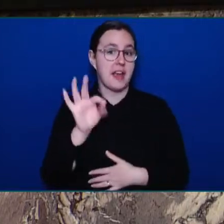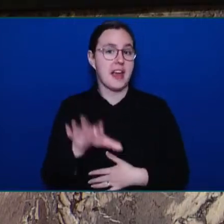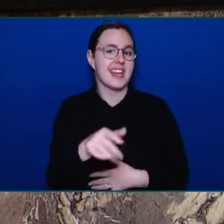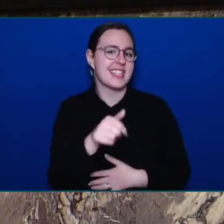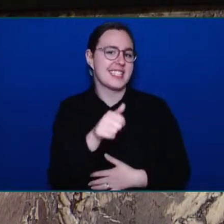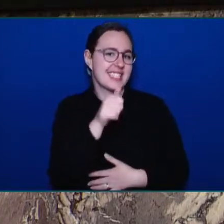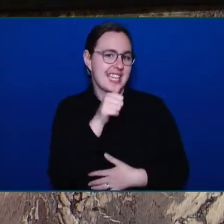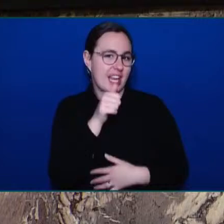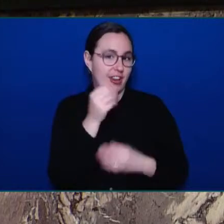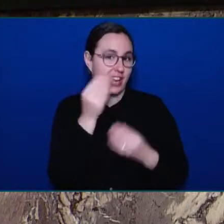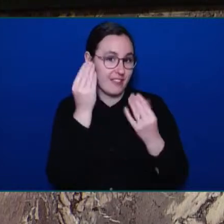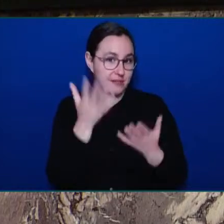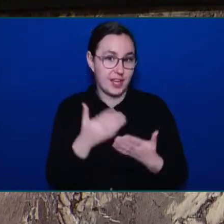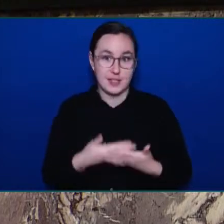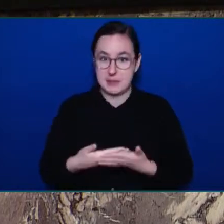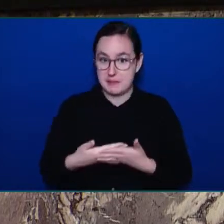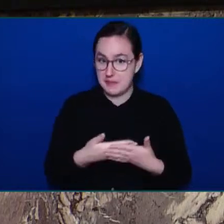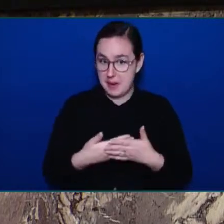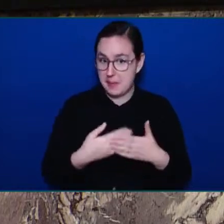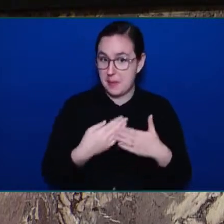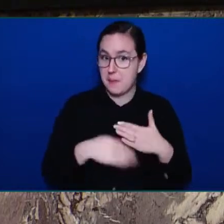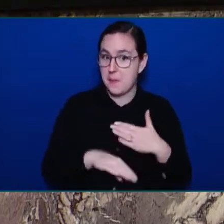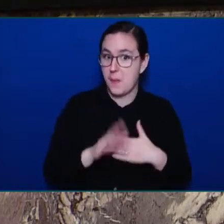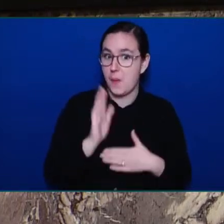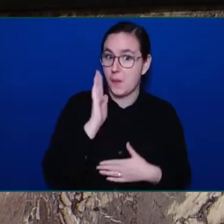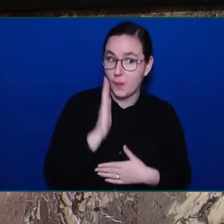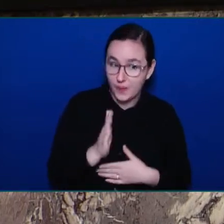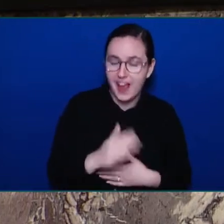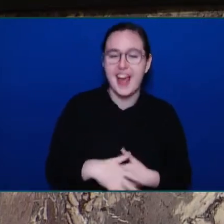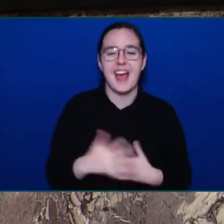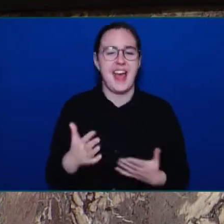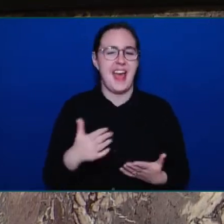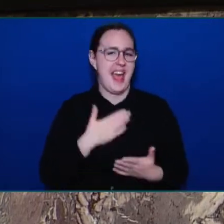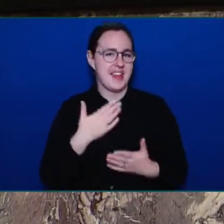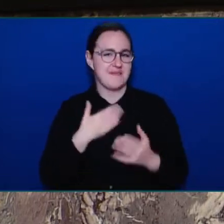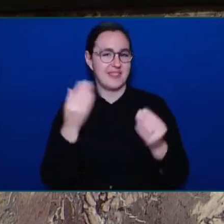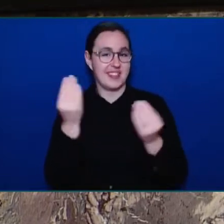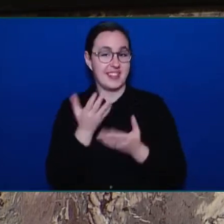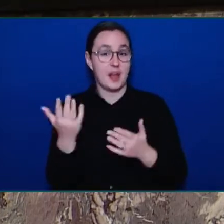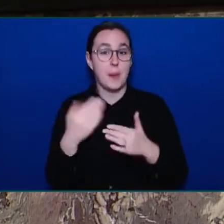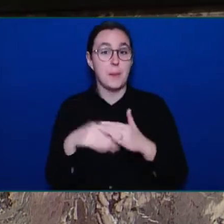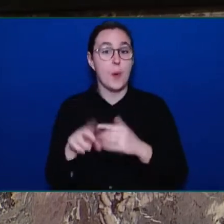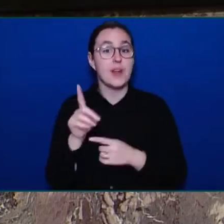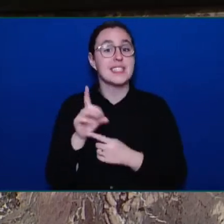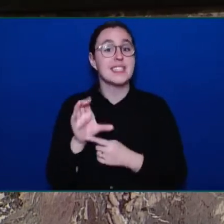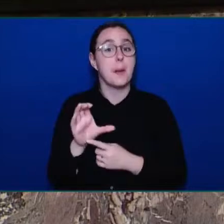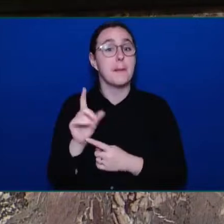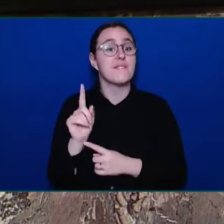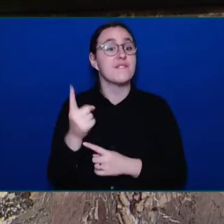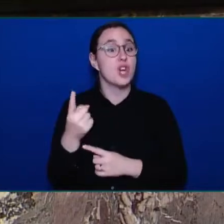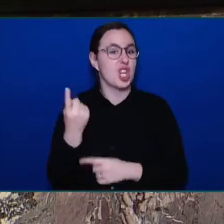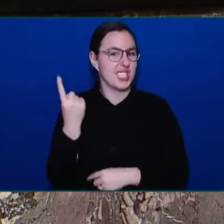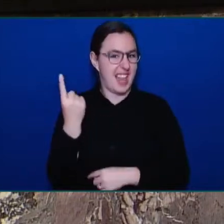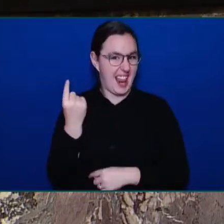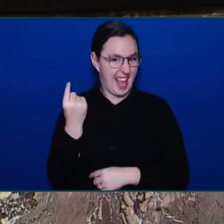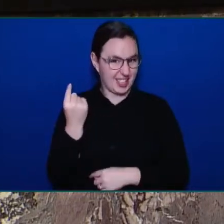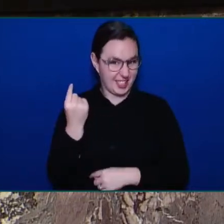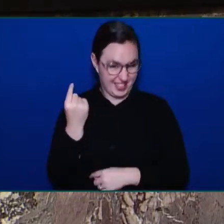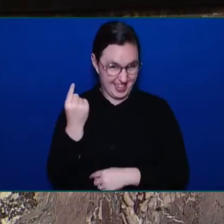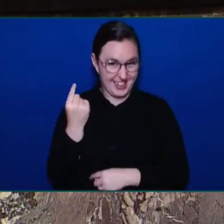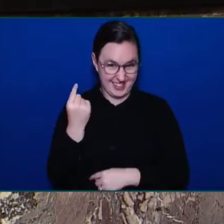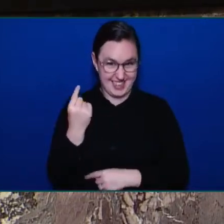was born on December 1st, and his first birthday is coming up. So happy birthday to Beckett. I also have